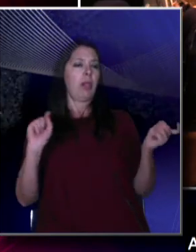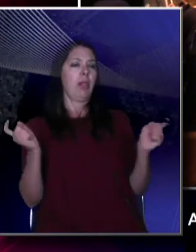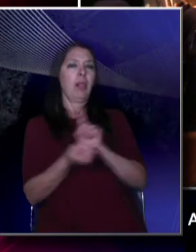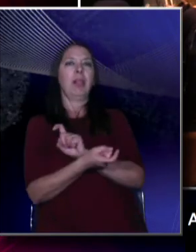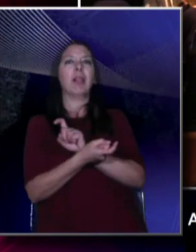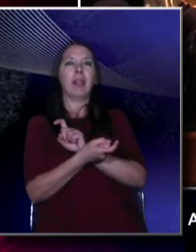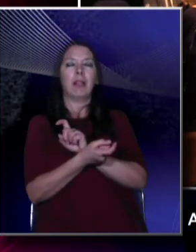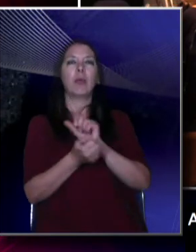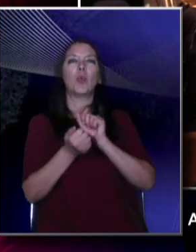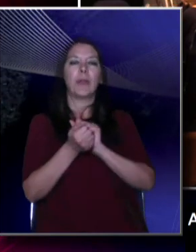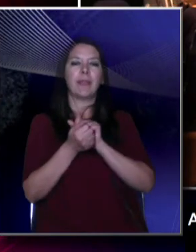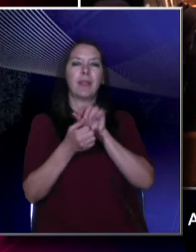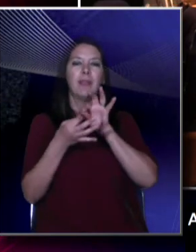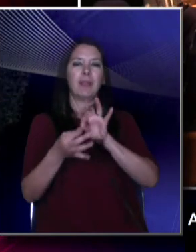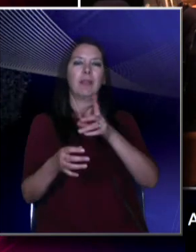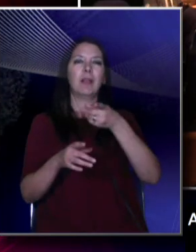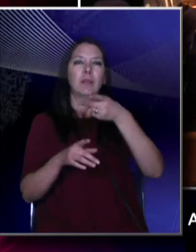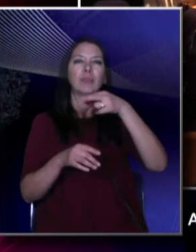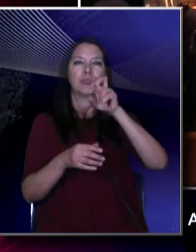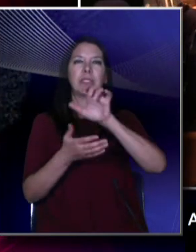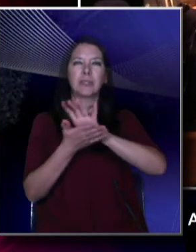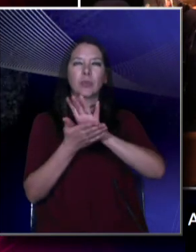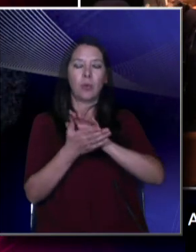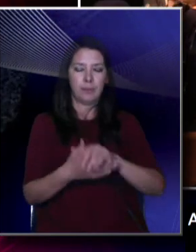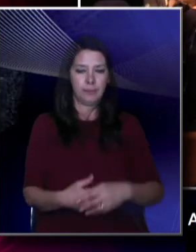schools when we do this?